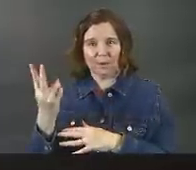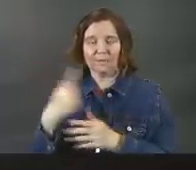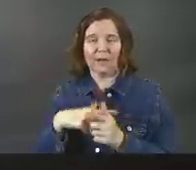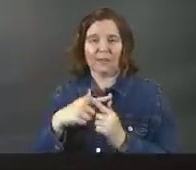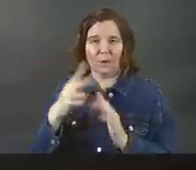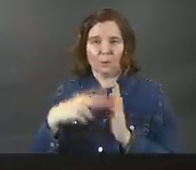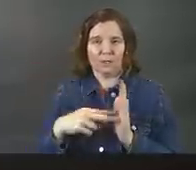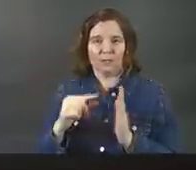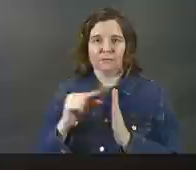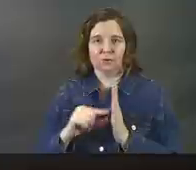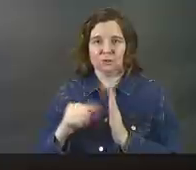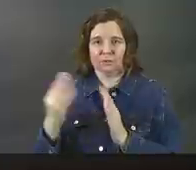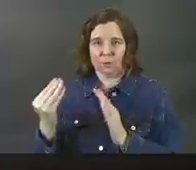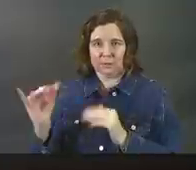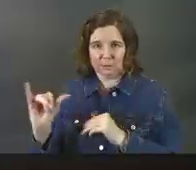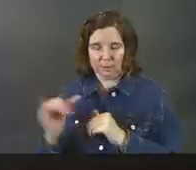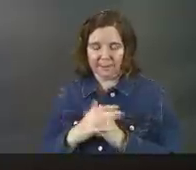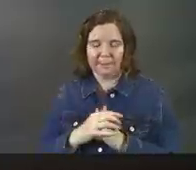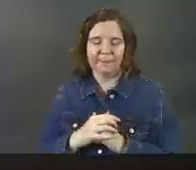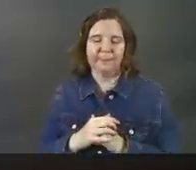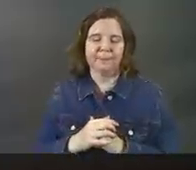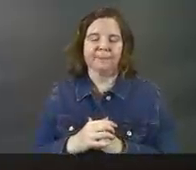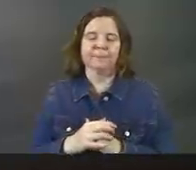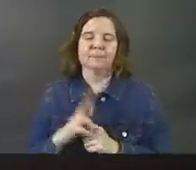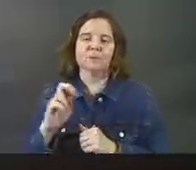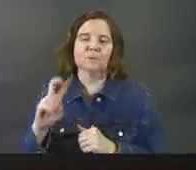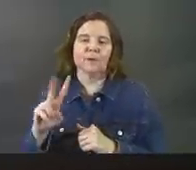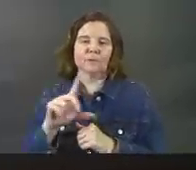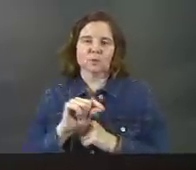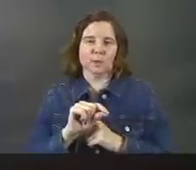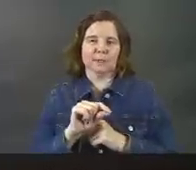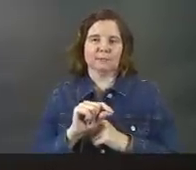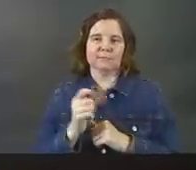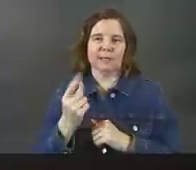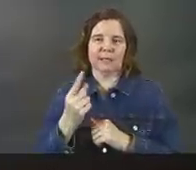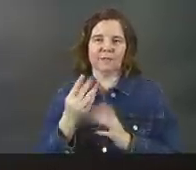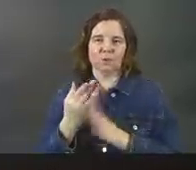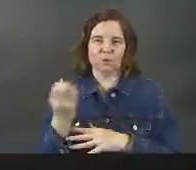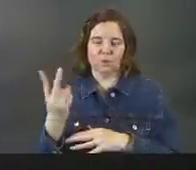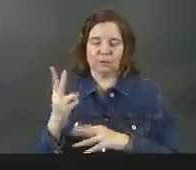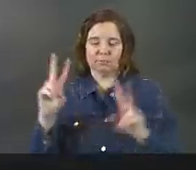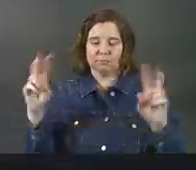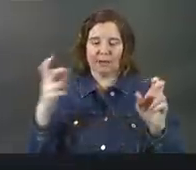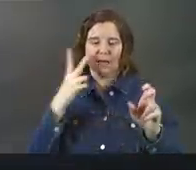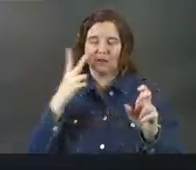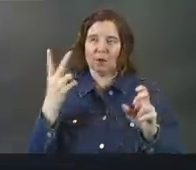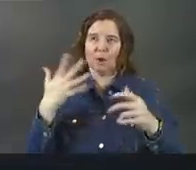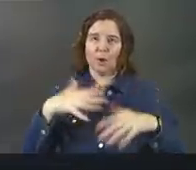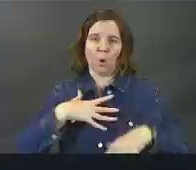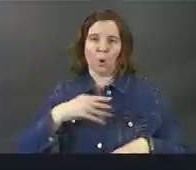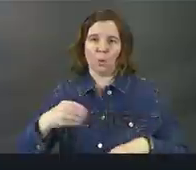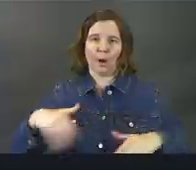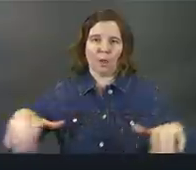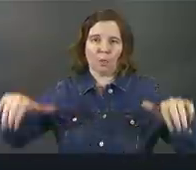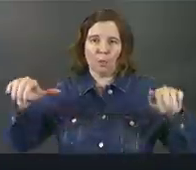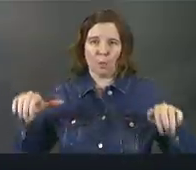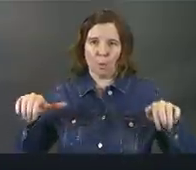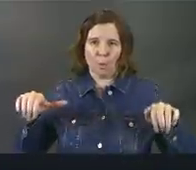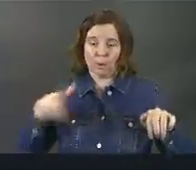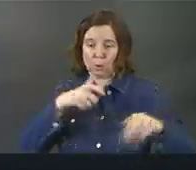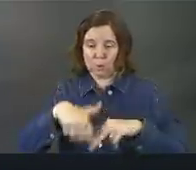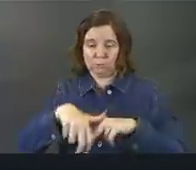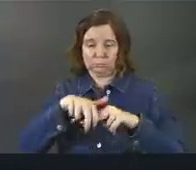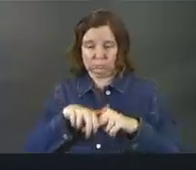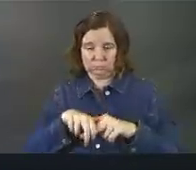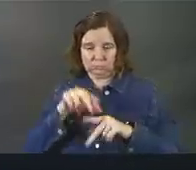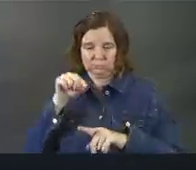And then we're going to read verse 14 as well. So Revelation 20, 11 through 12. I saw a great white throne and the one sitting on